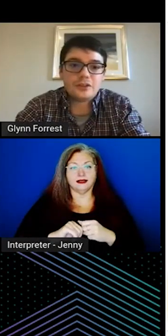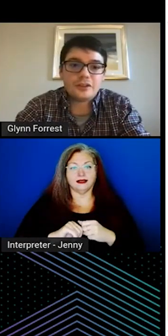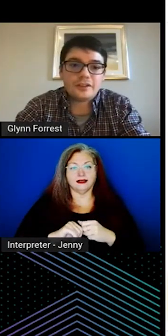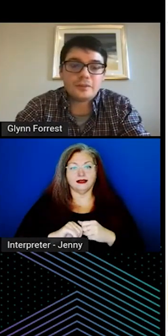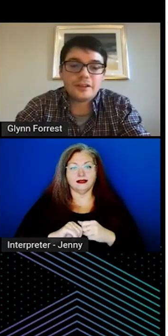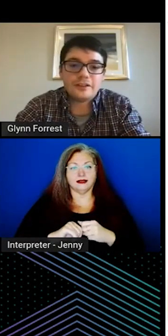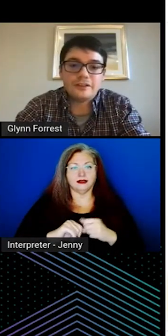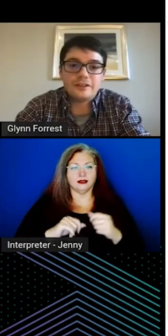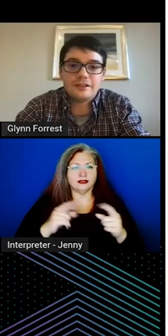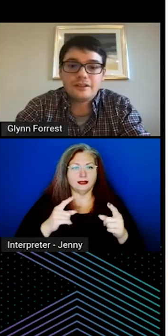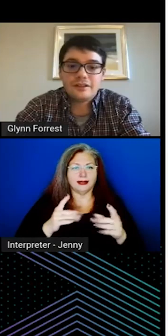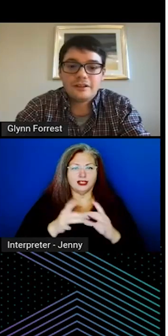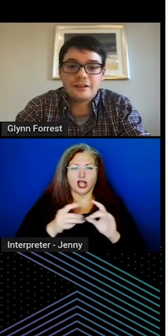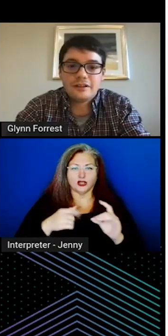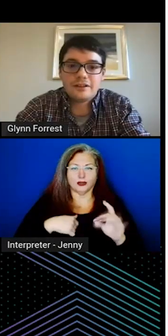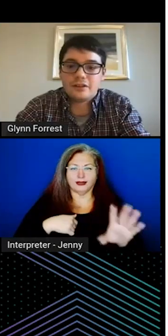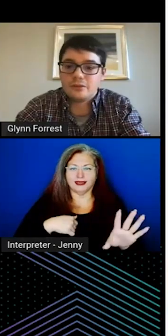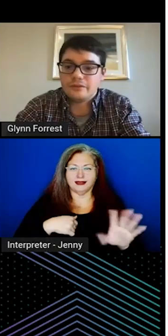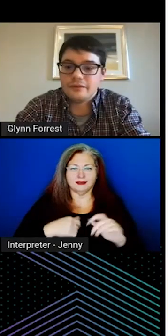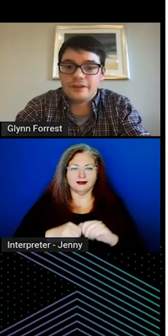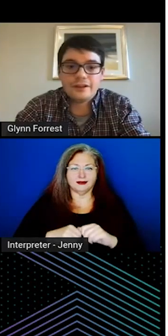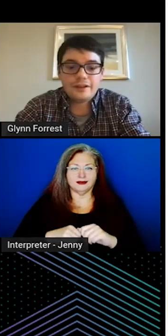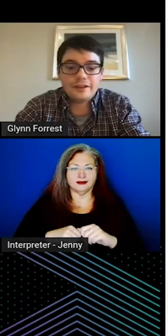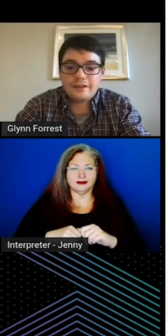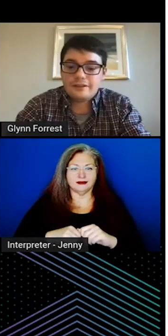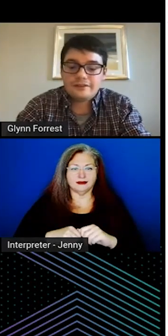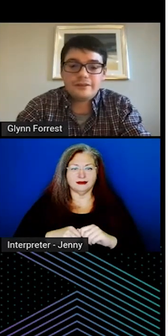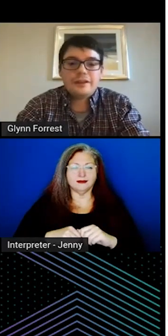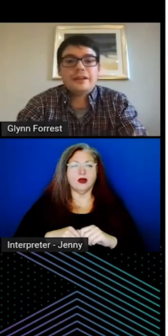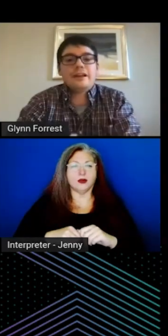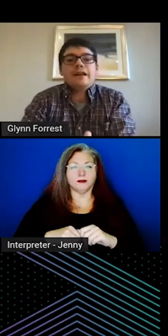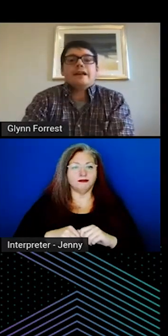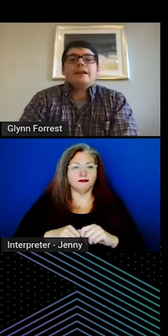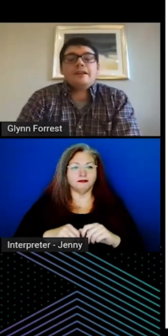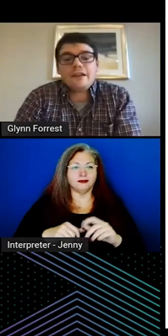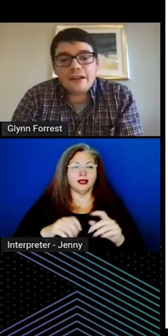someone talking to me here. No.